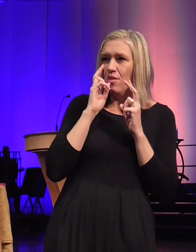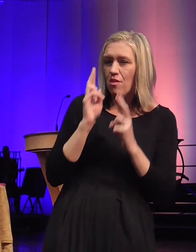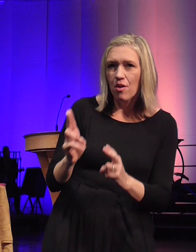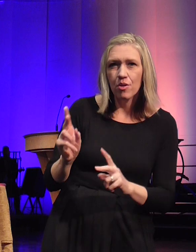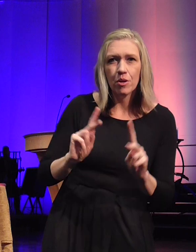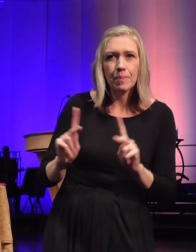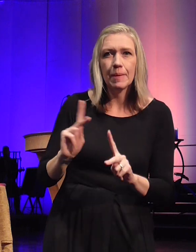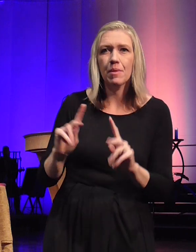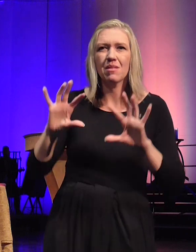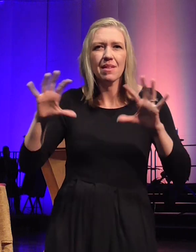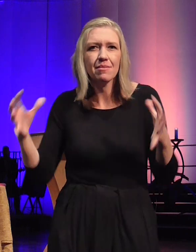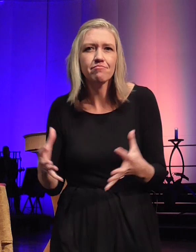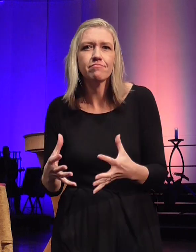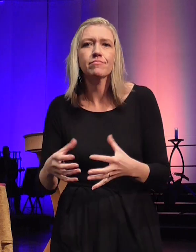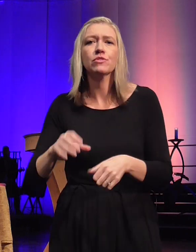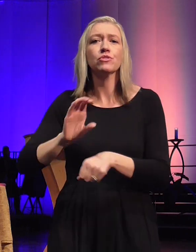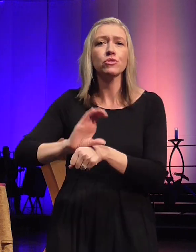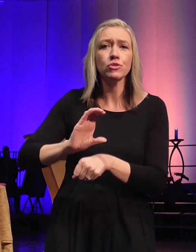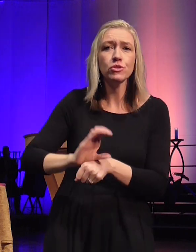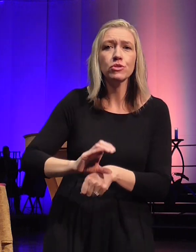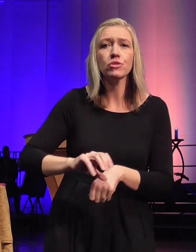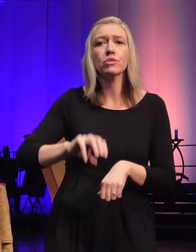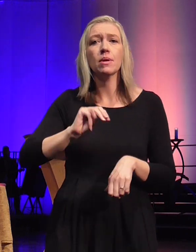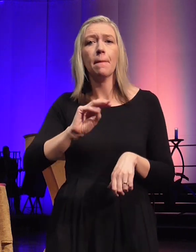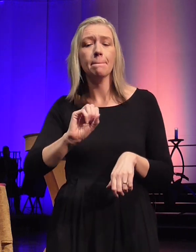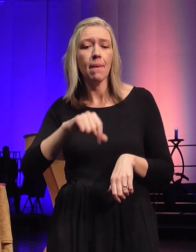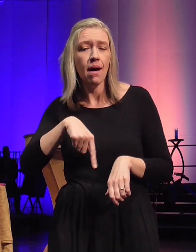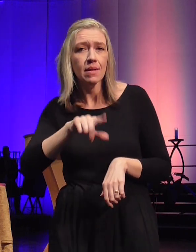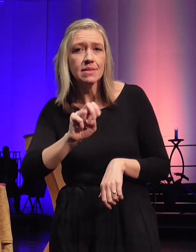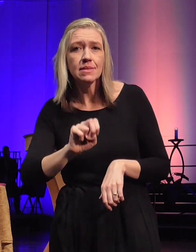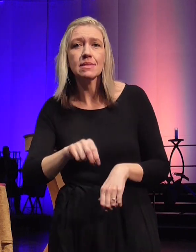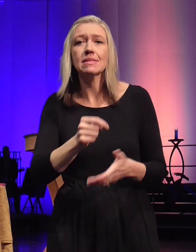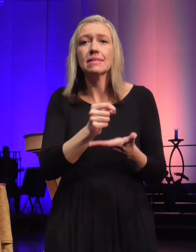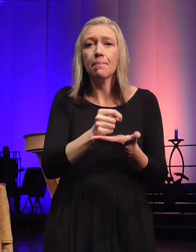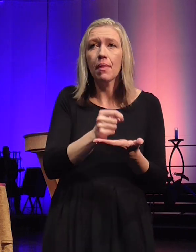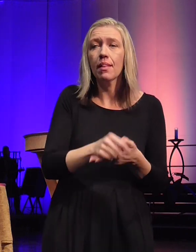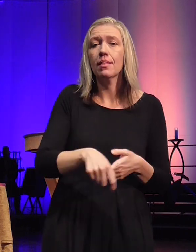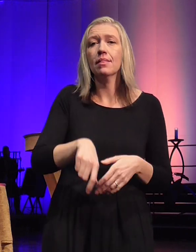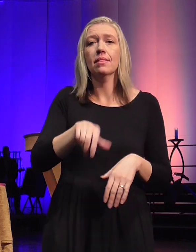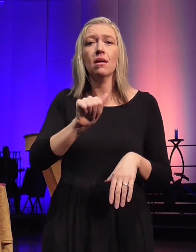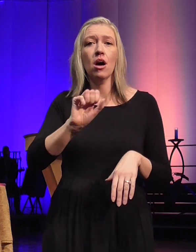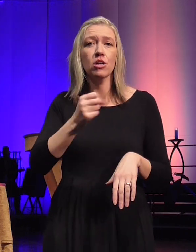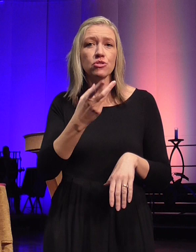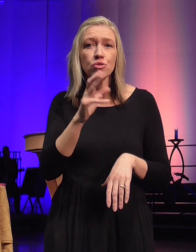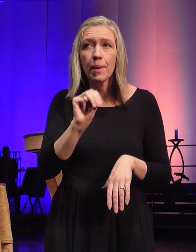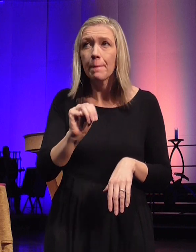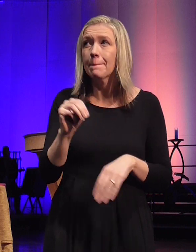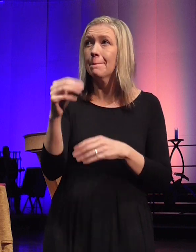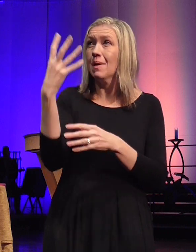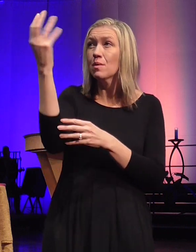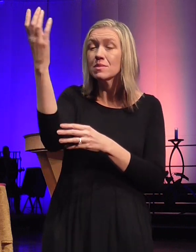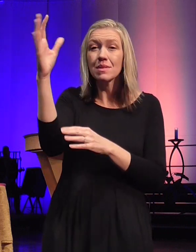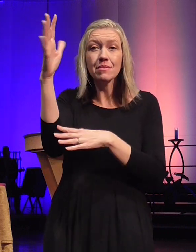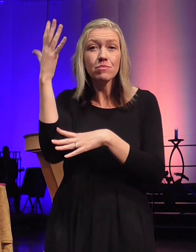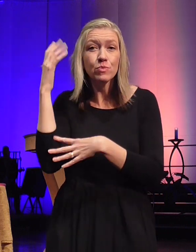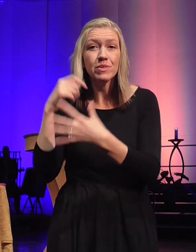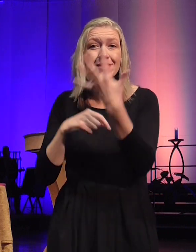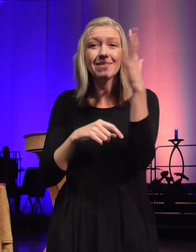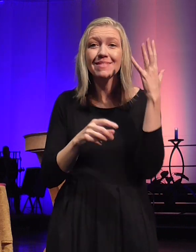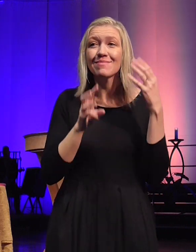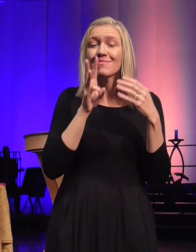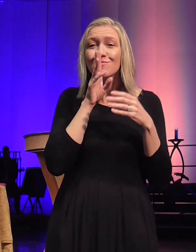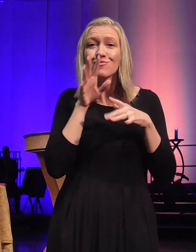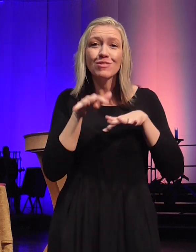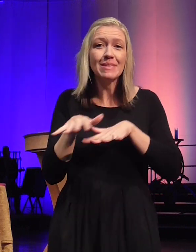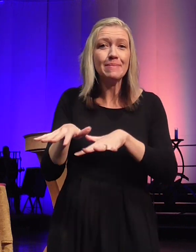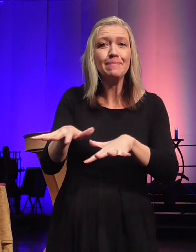it be in a church or a mosque or a temple or an ashram or simply in the woods by a quiet stream. We